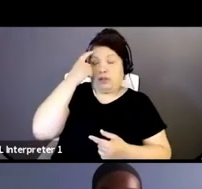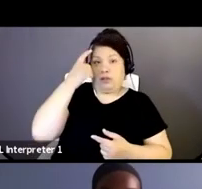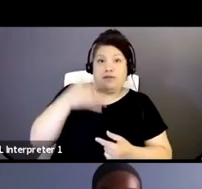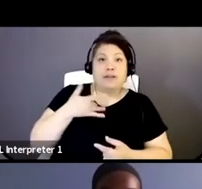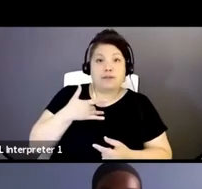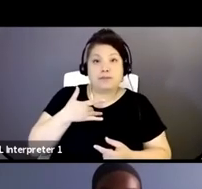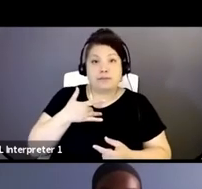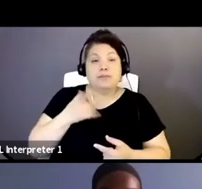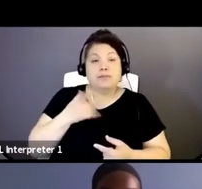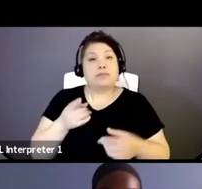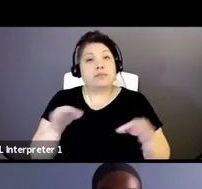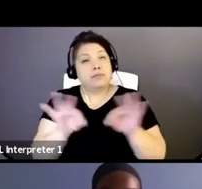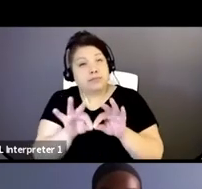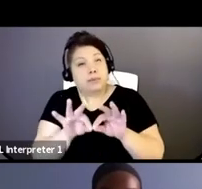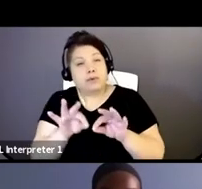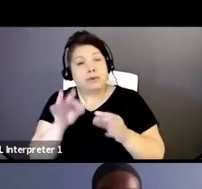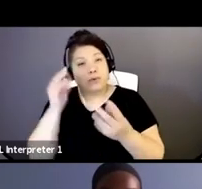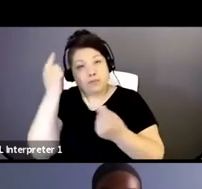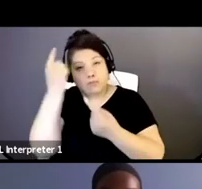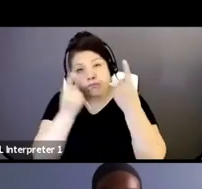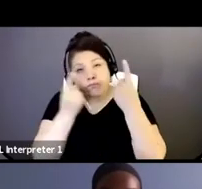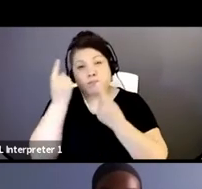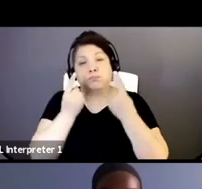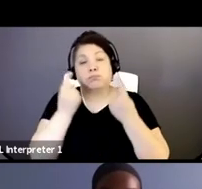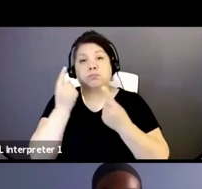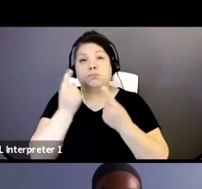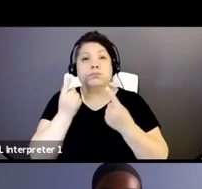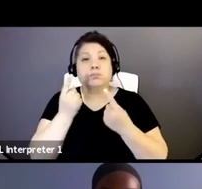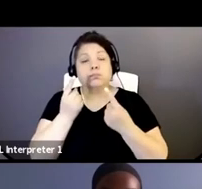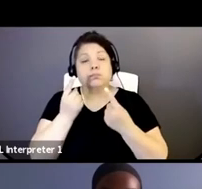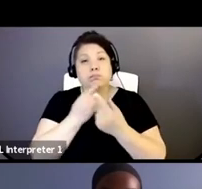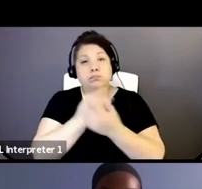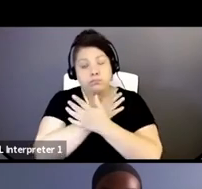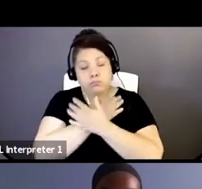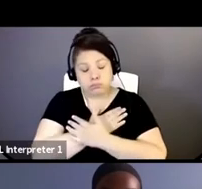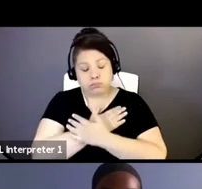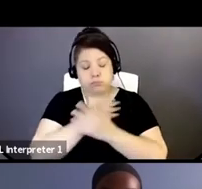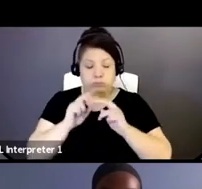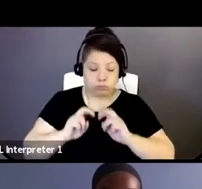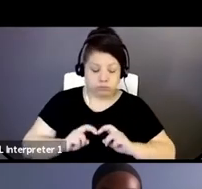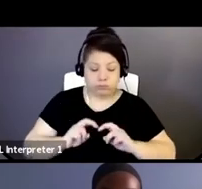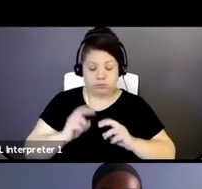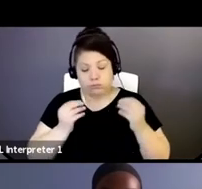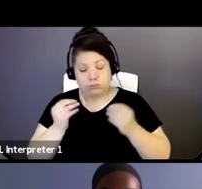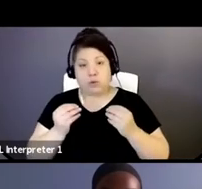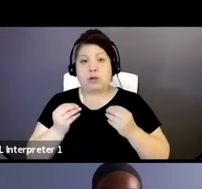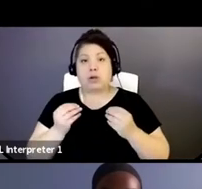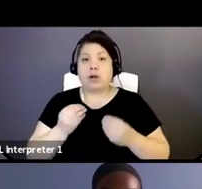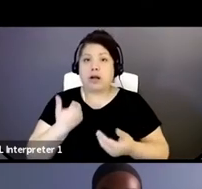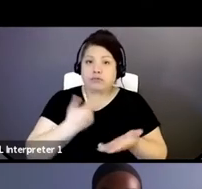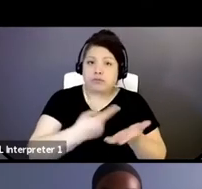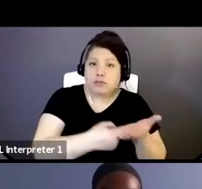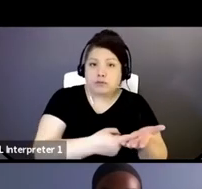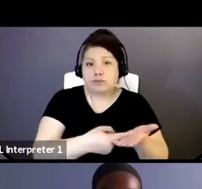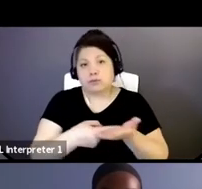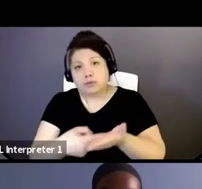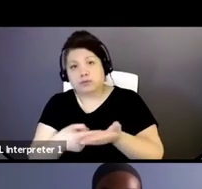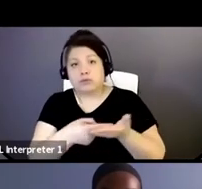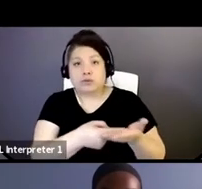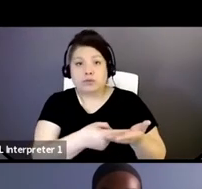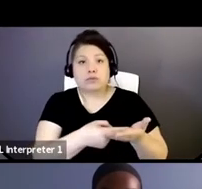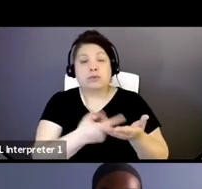the time to reflect is important, and to continue having conversations,